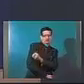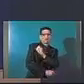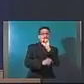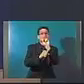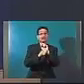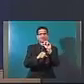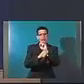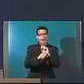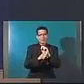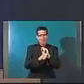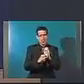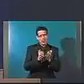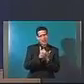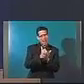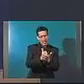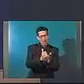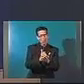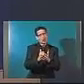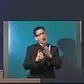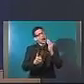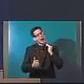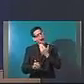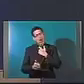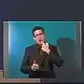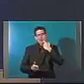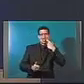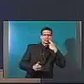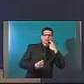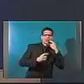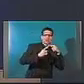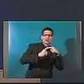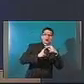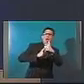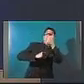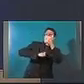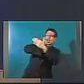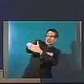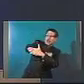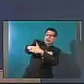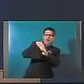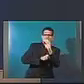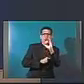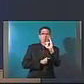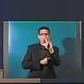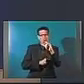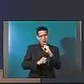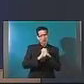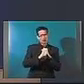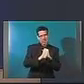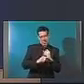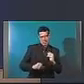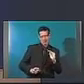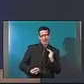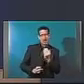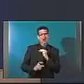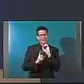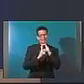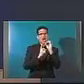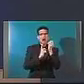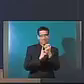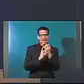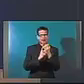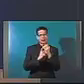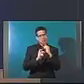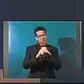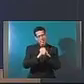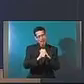will help end our addiction to foreign oil and protect our environment and protect our families